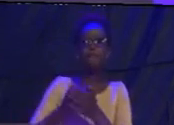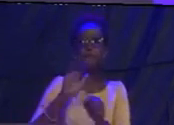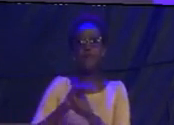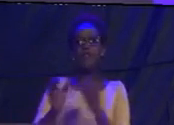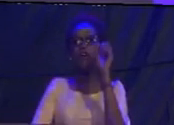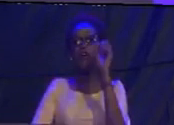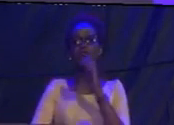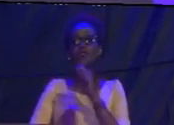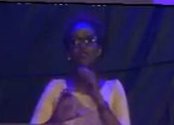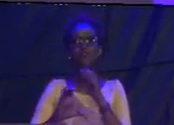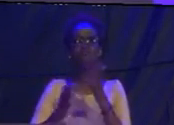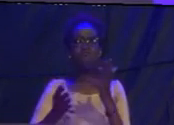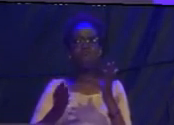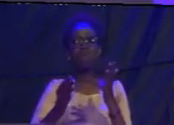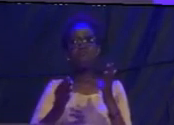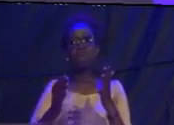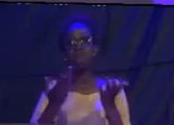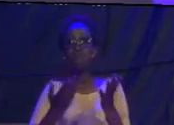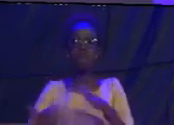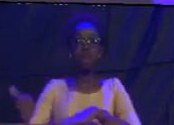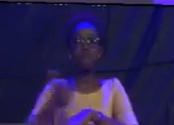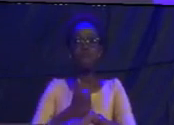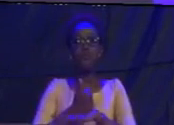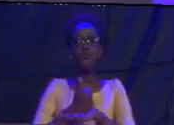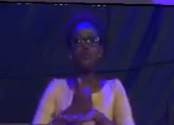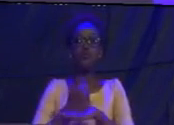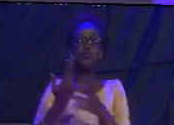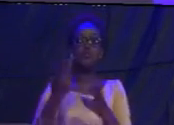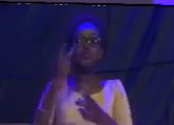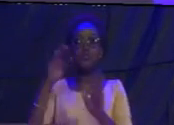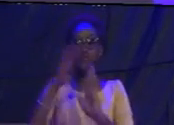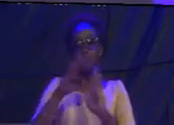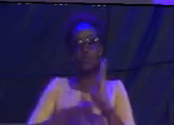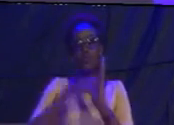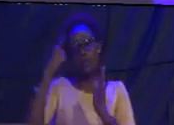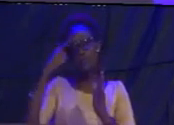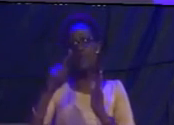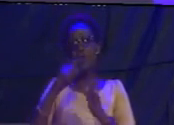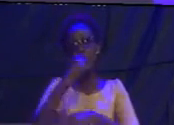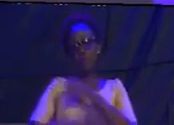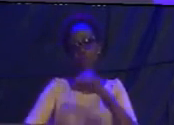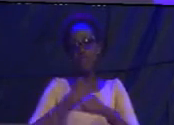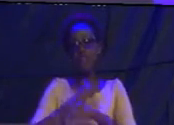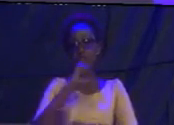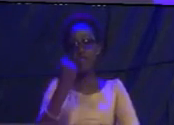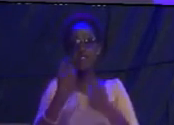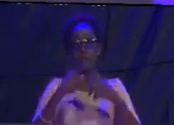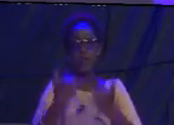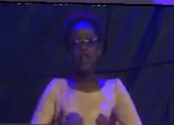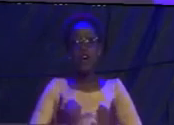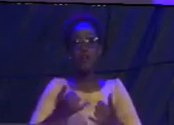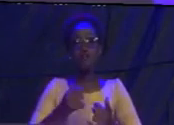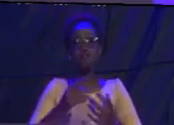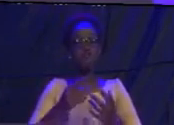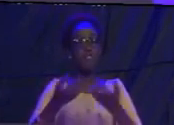byashiragaho programme y'imyaka itanu iyo bitaye ngo ni plaquenquennal imyaka itanu ariko rero n'ibintu byarahindutse mu myaka y'ibihumbi